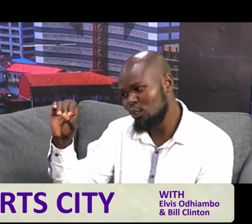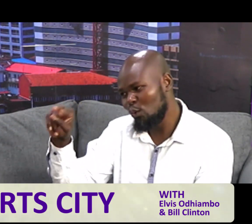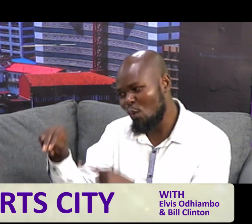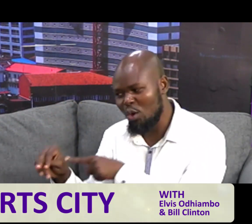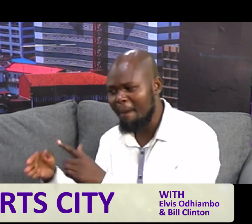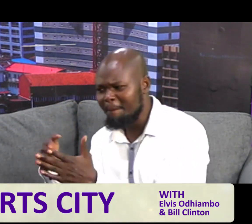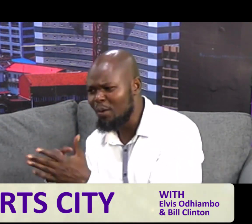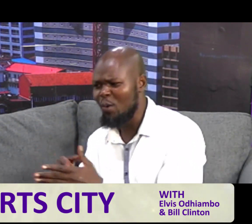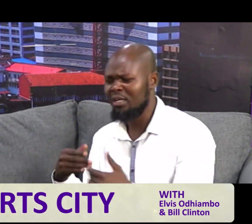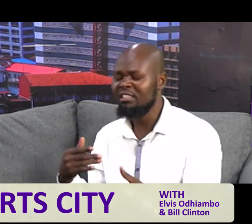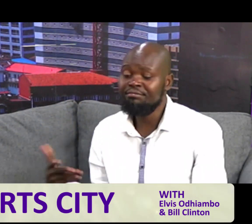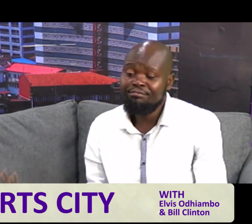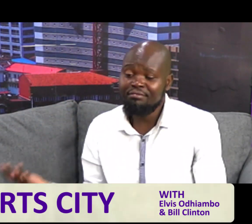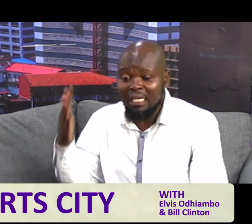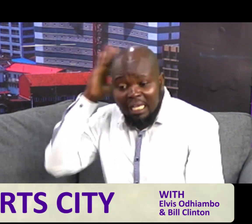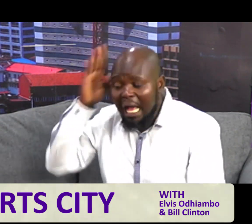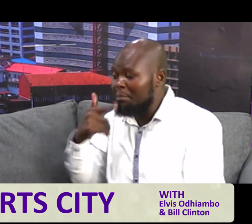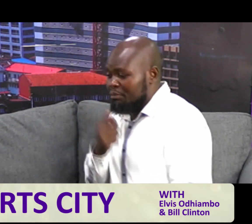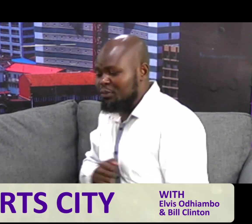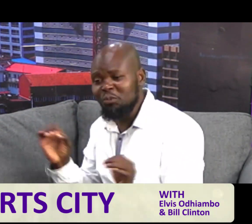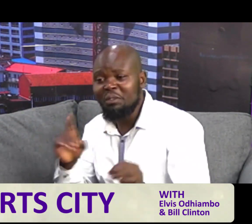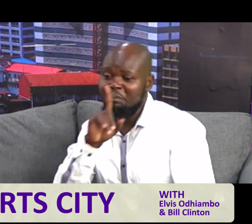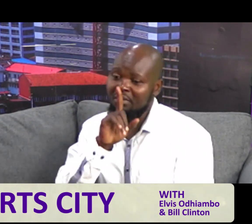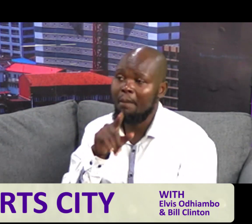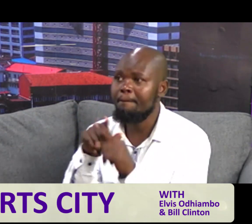some issues or something that made